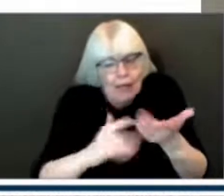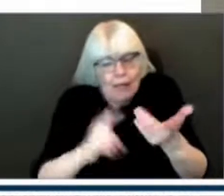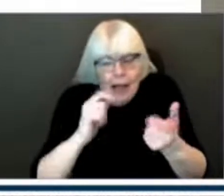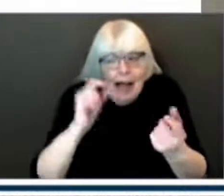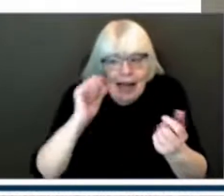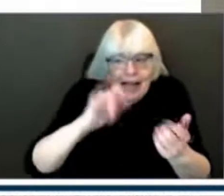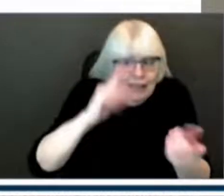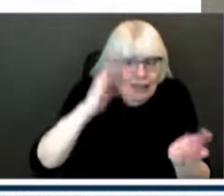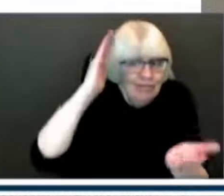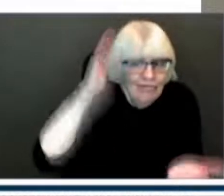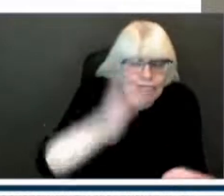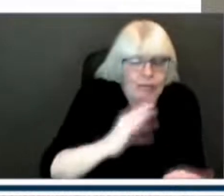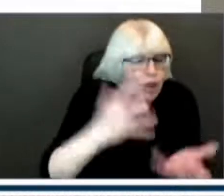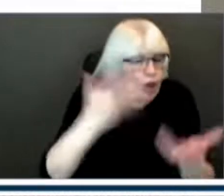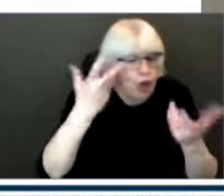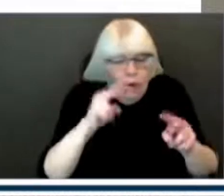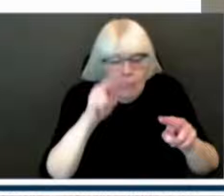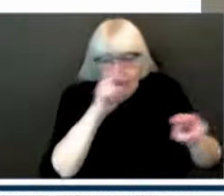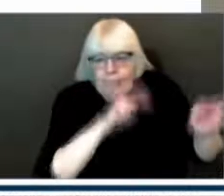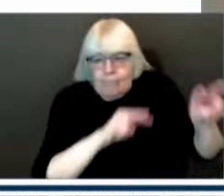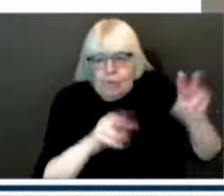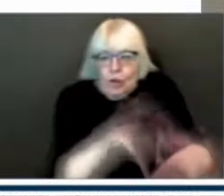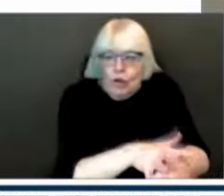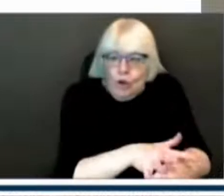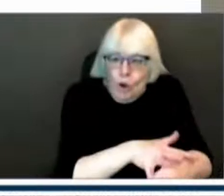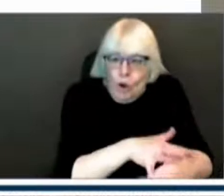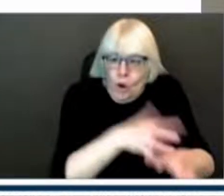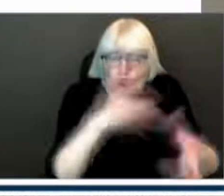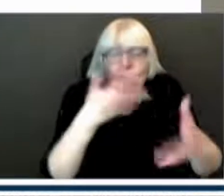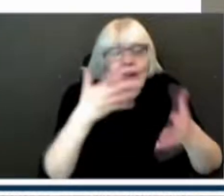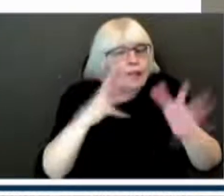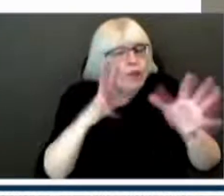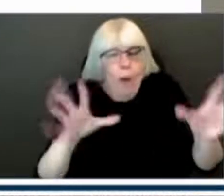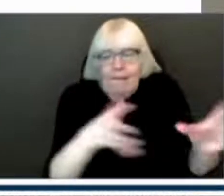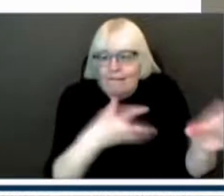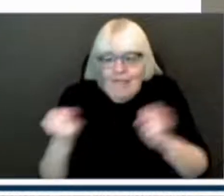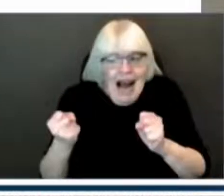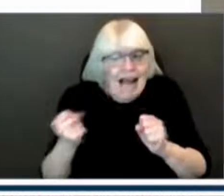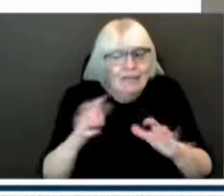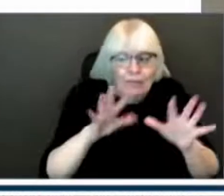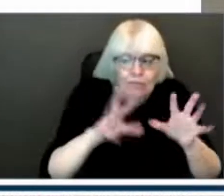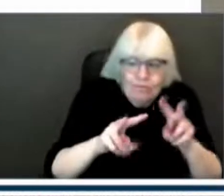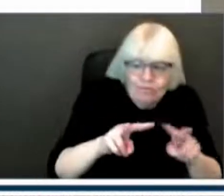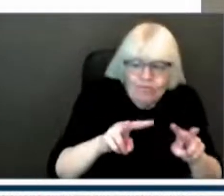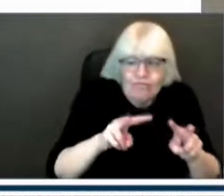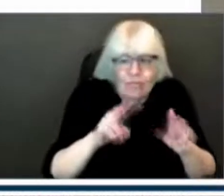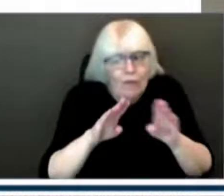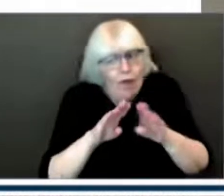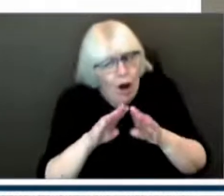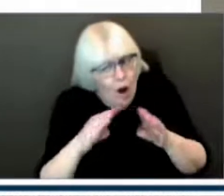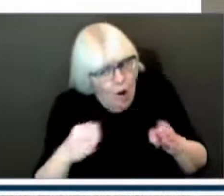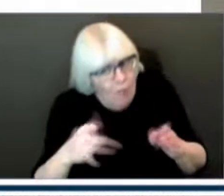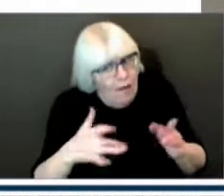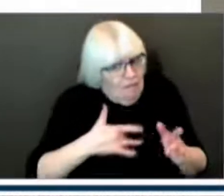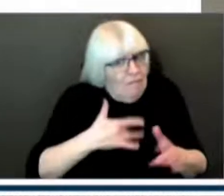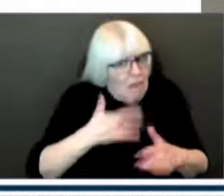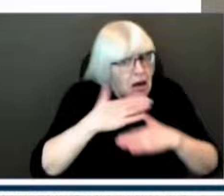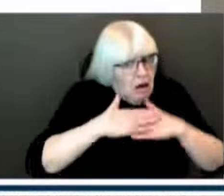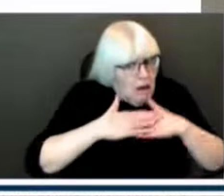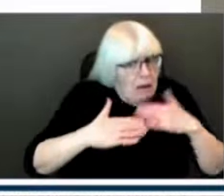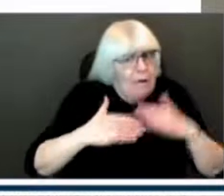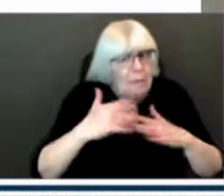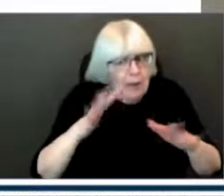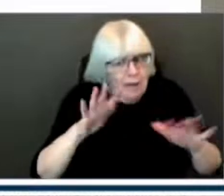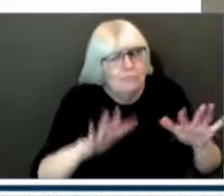we reopen, and I'm comfortable that we can reopen, but we have to be careful to watch that we're